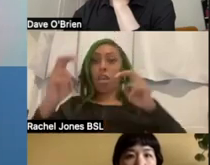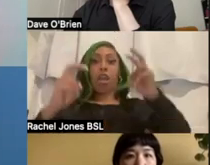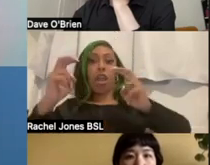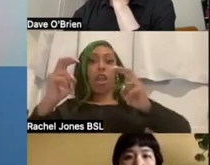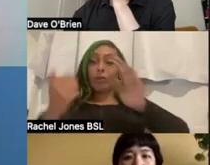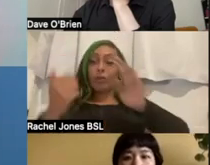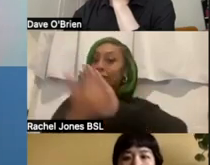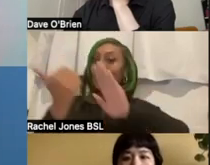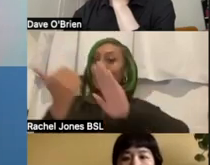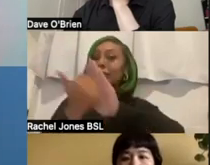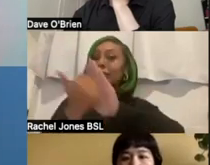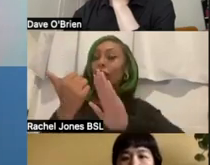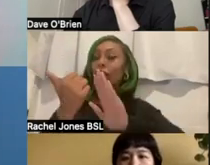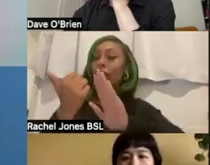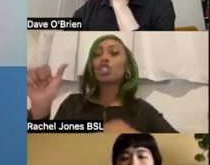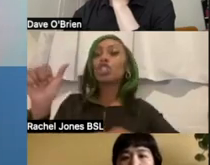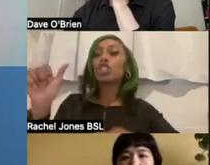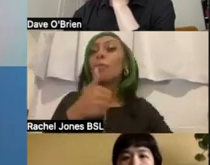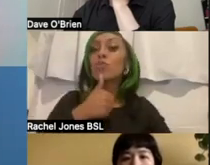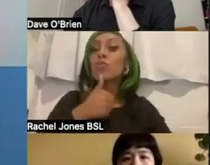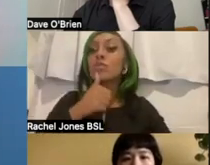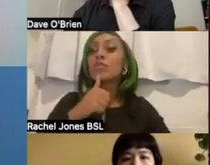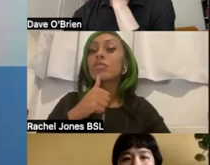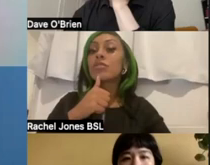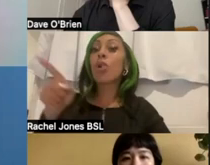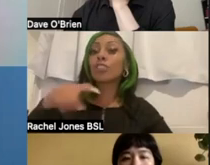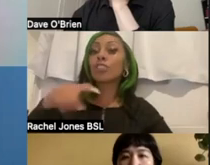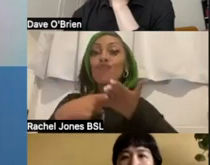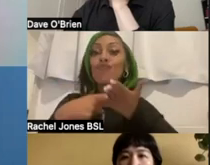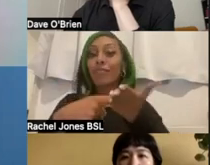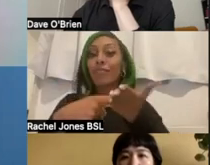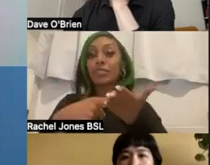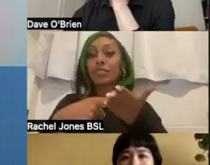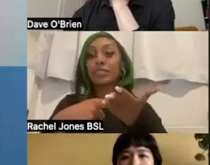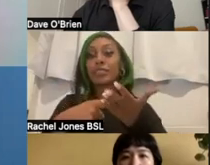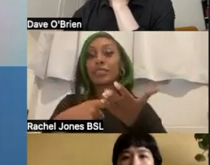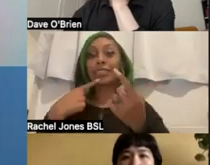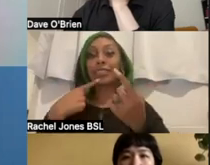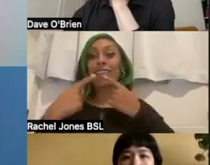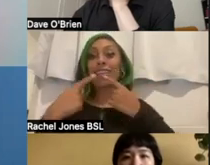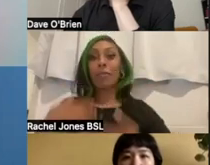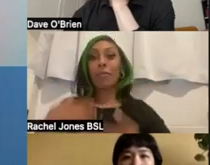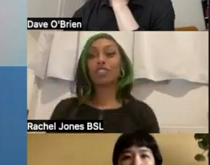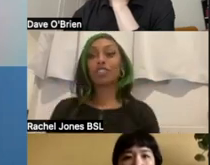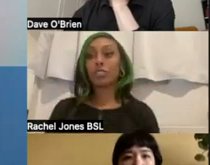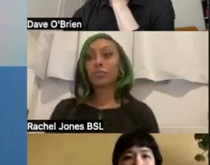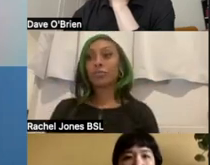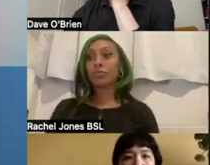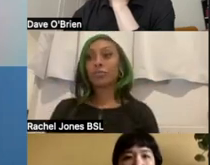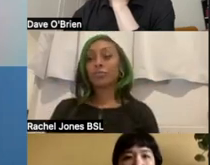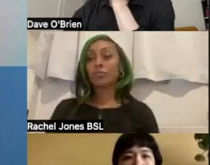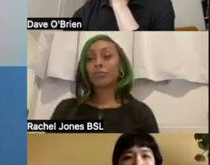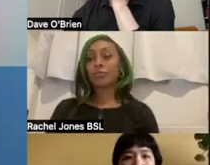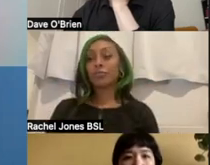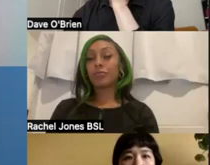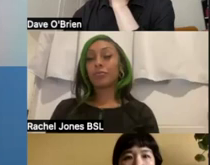investigation. And here it's important to also note on the